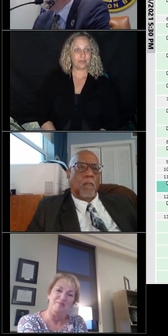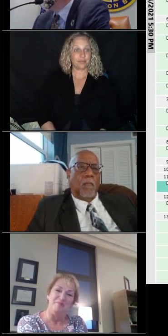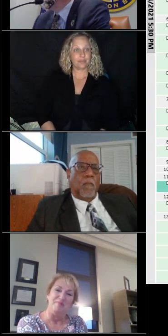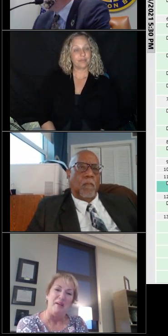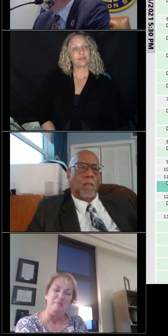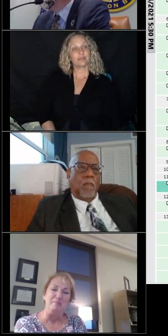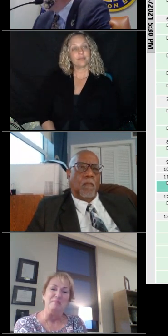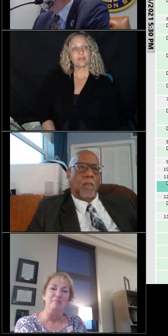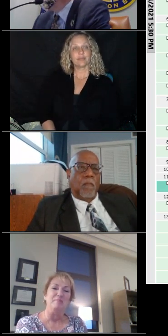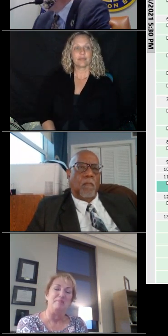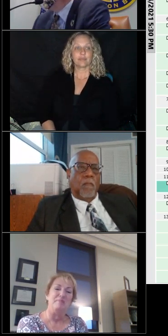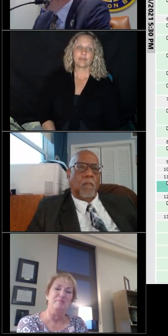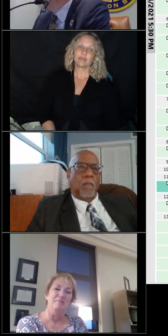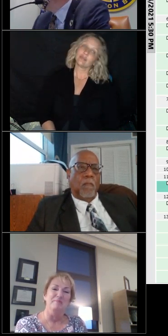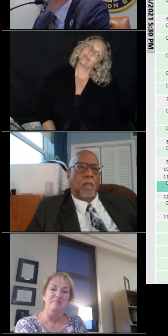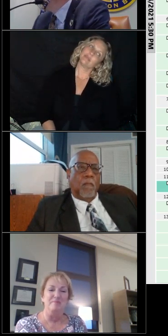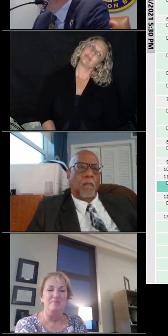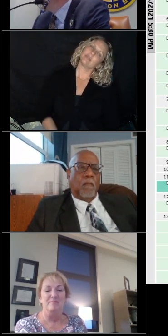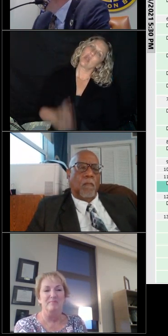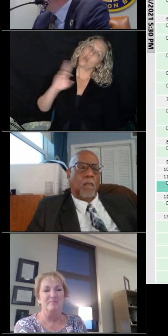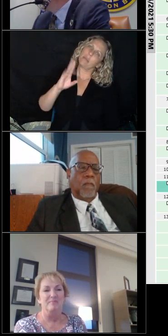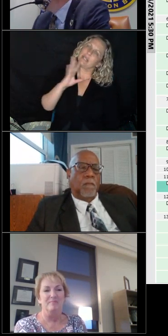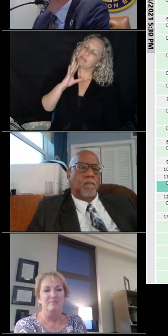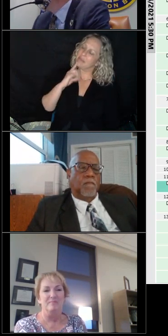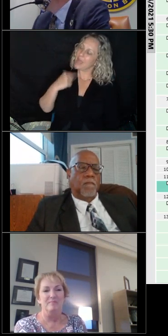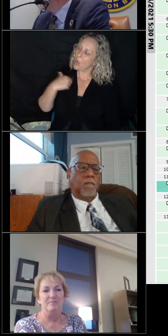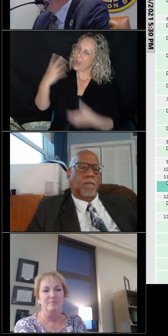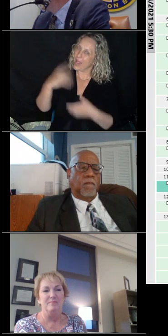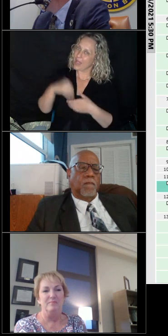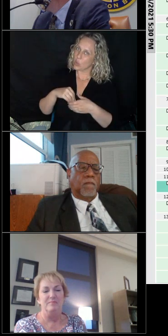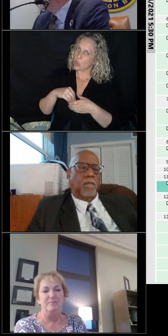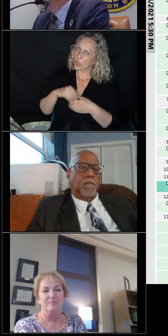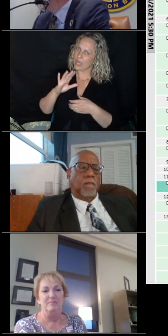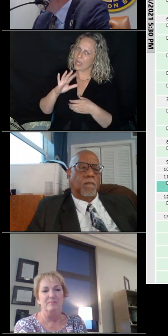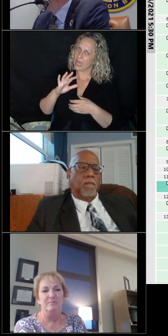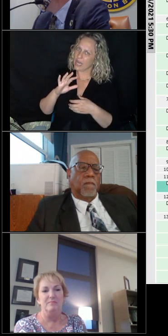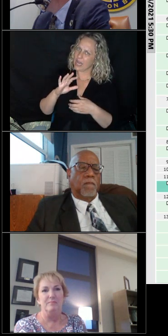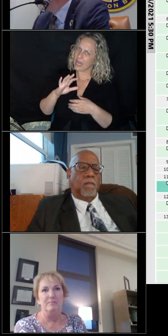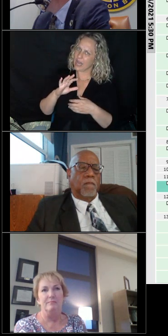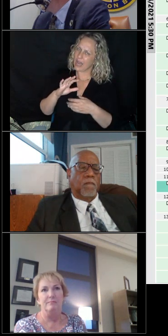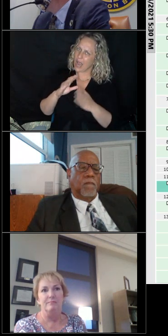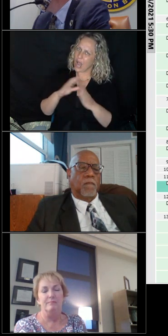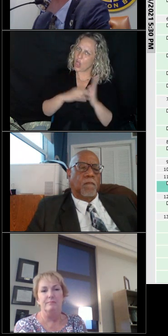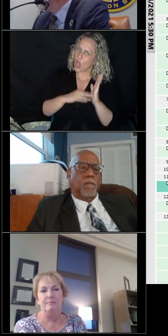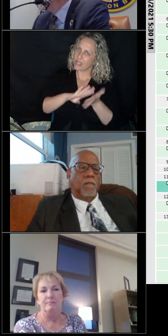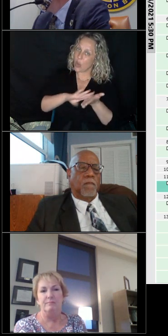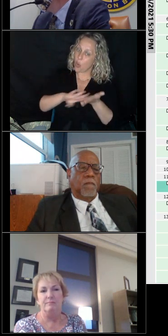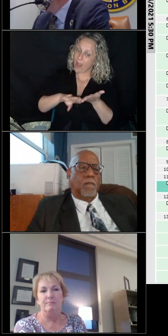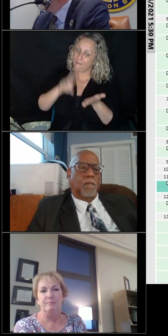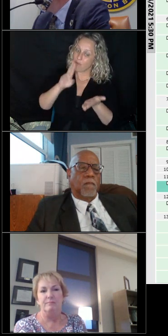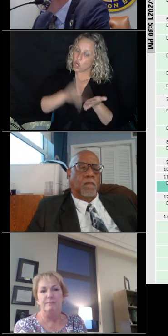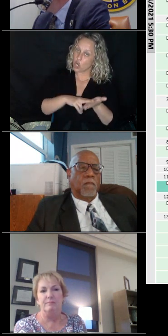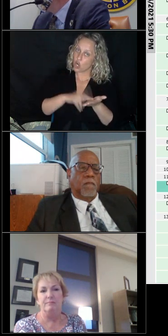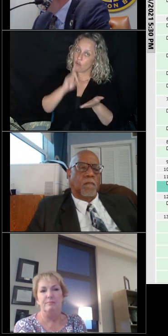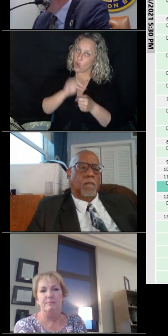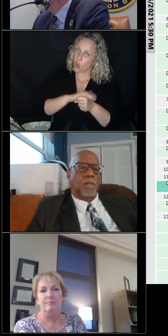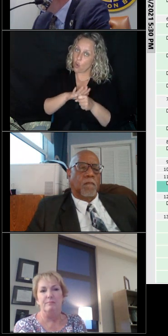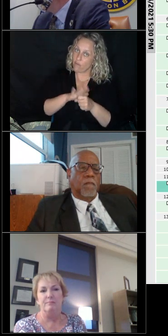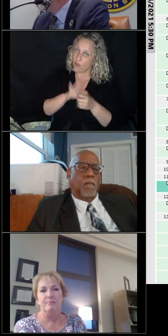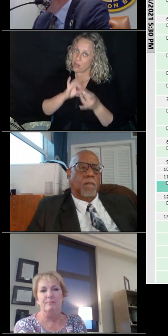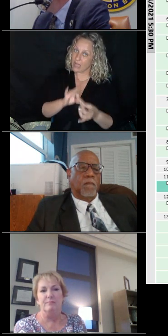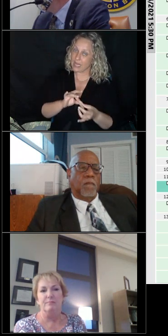Okay. Yes. I was going to say, are we including a clause or a waiver in these policies for